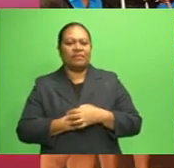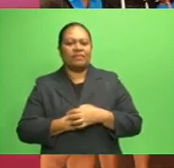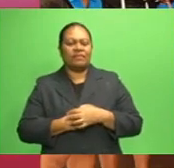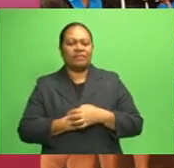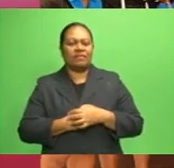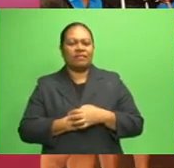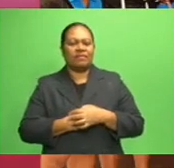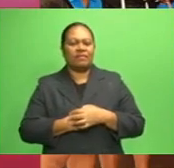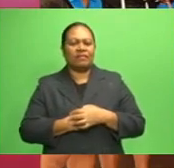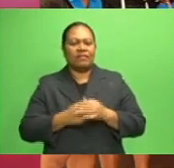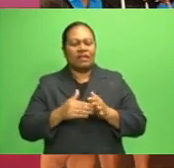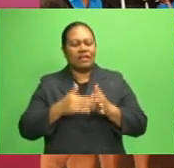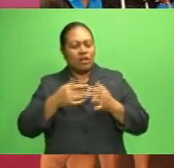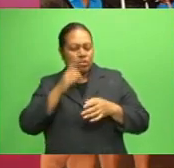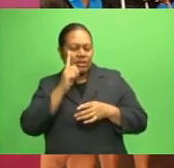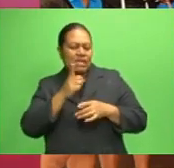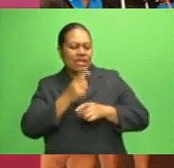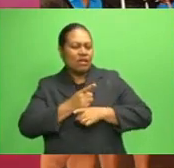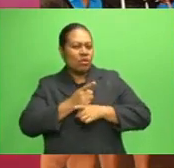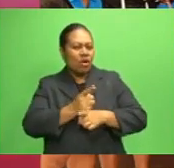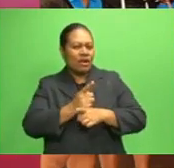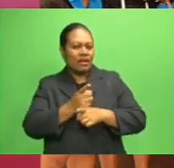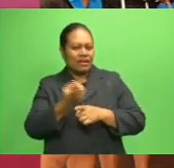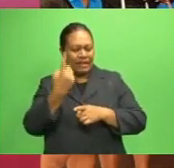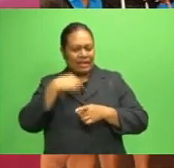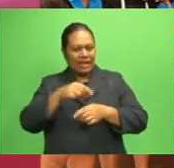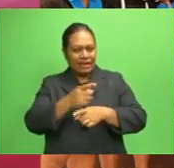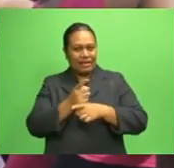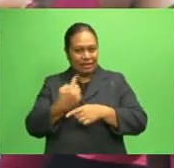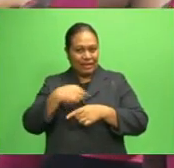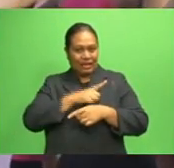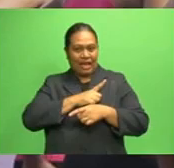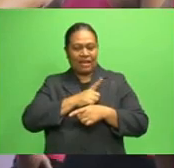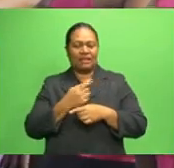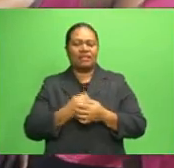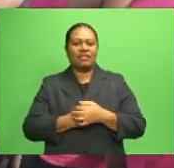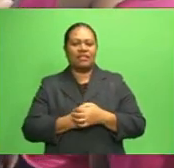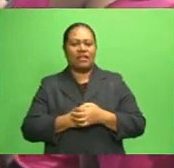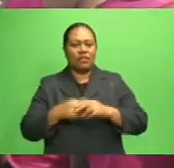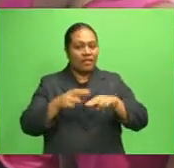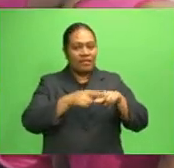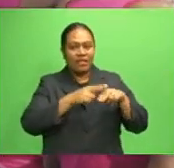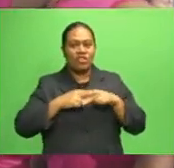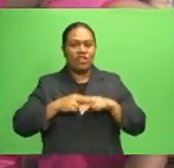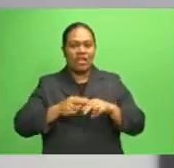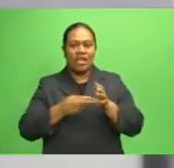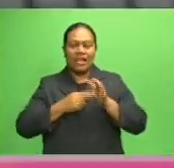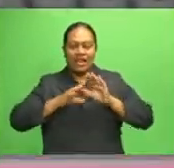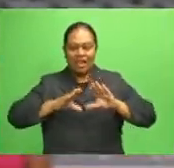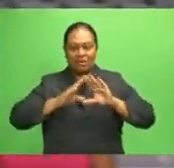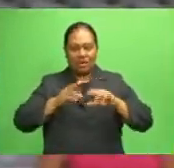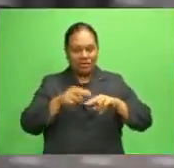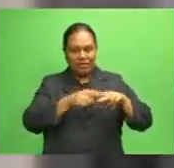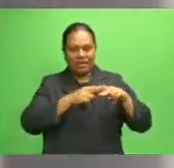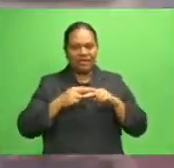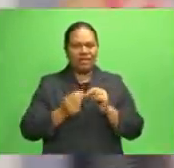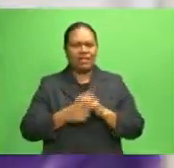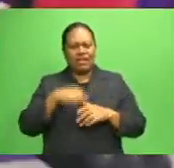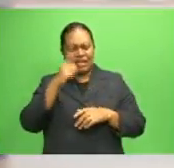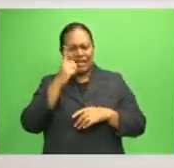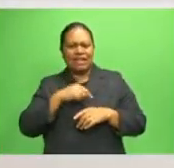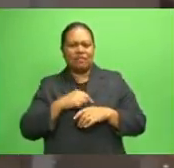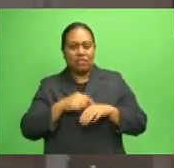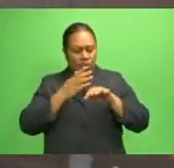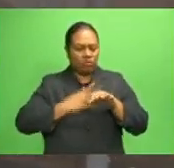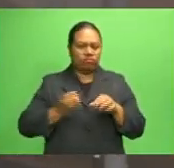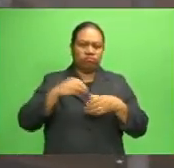we're just looking at guidelines and policies that guide Netball Fiji. Ideally, we would like to increase